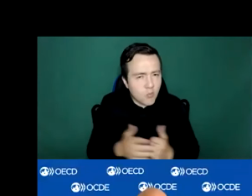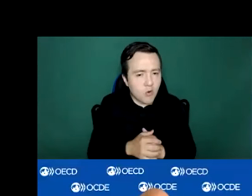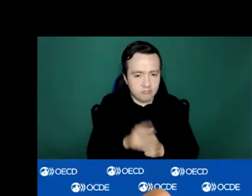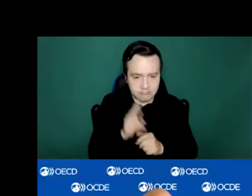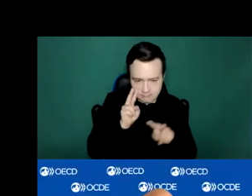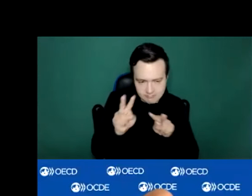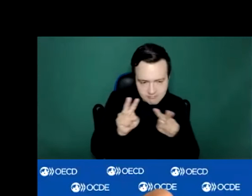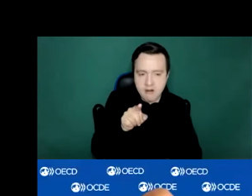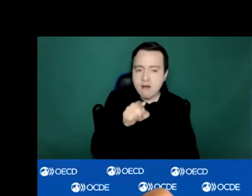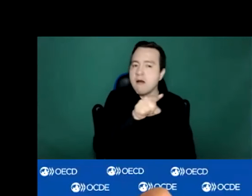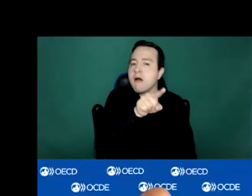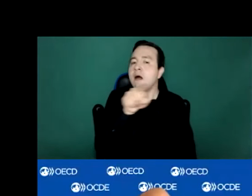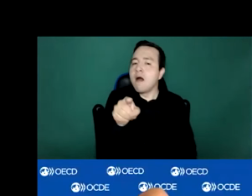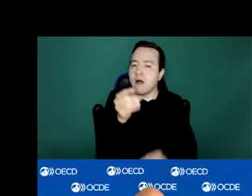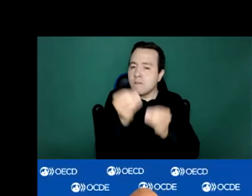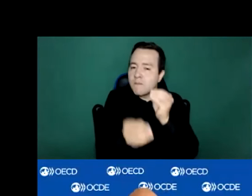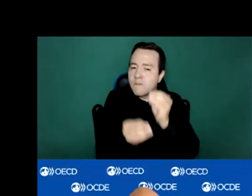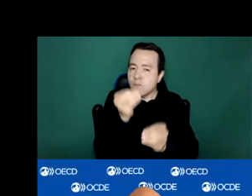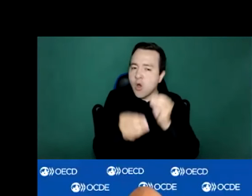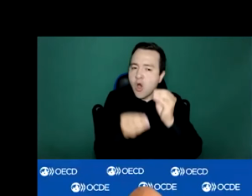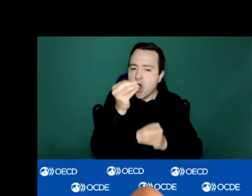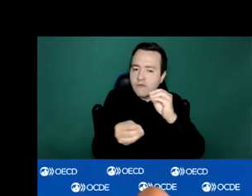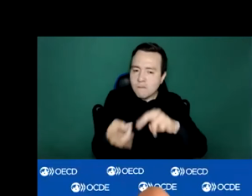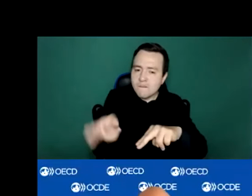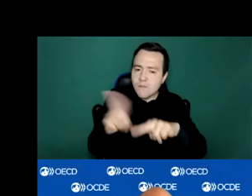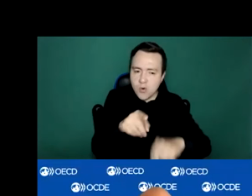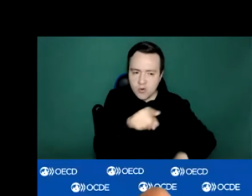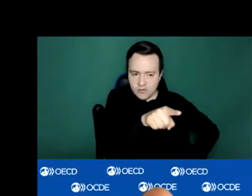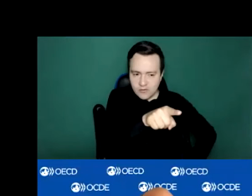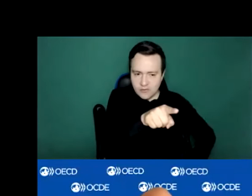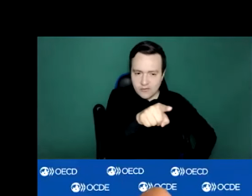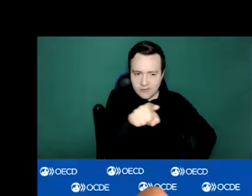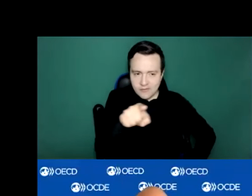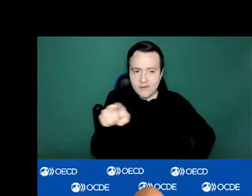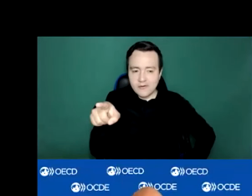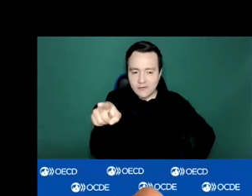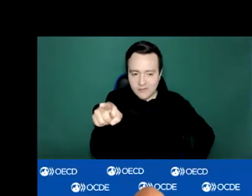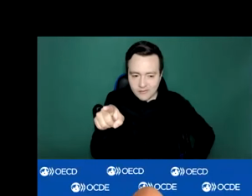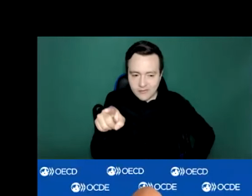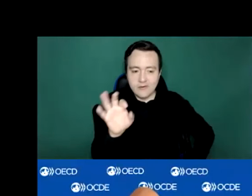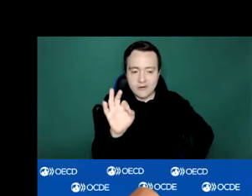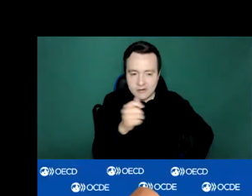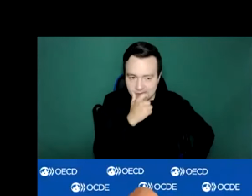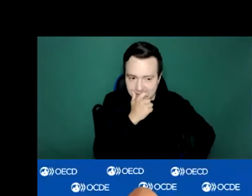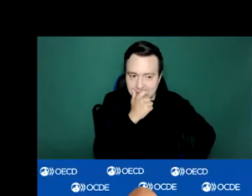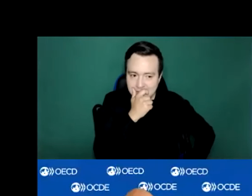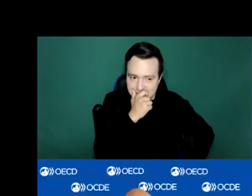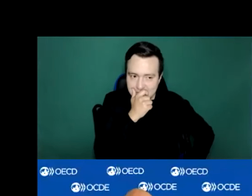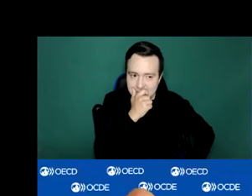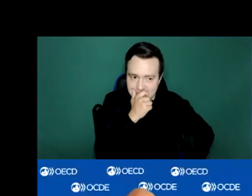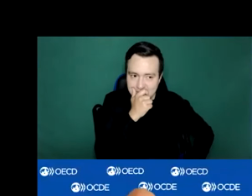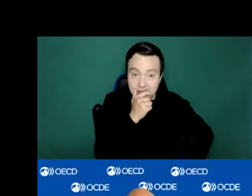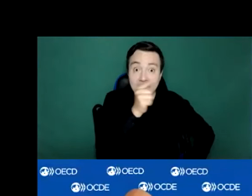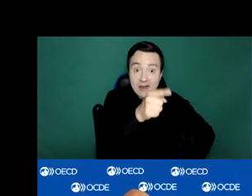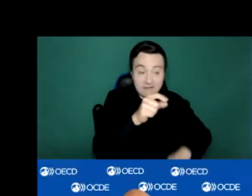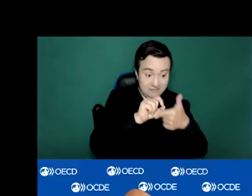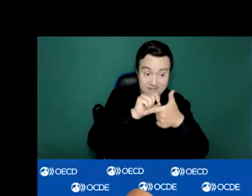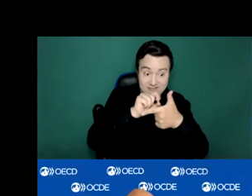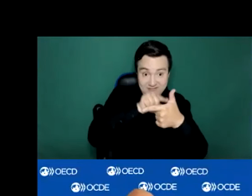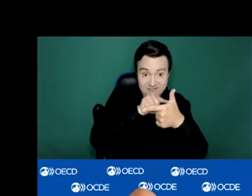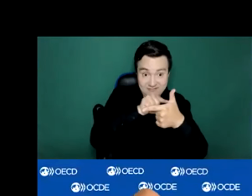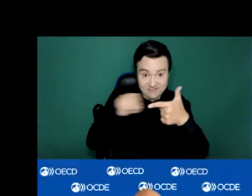here is a graph that shows the percentage of people who had a problem but did not see a doctor or skipped a test or treatment because of cost and